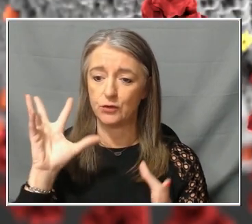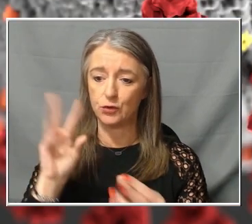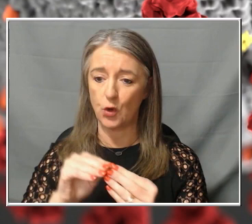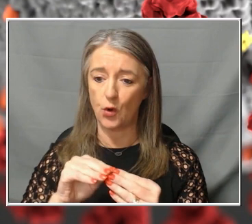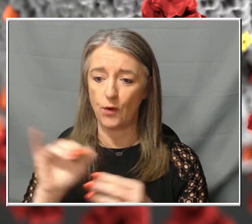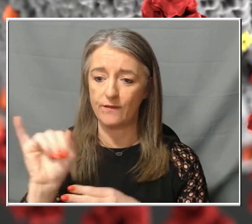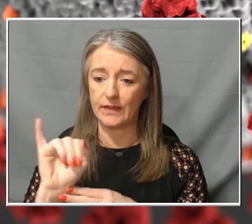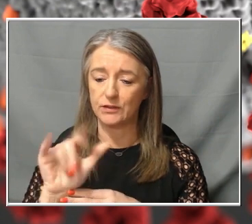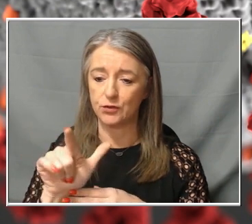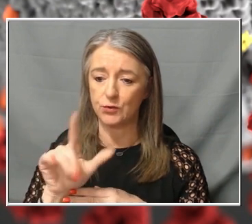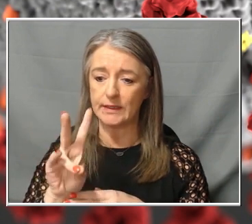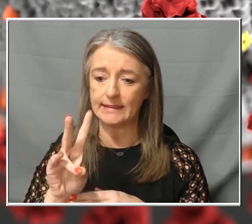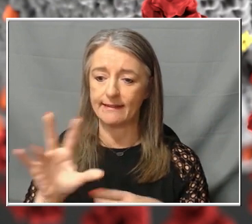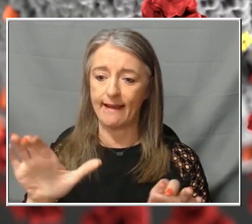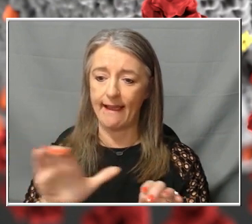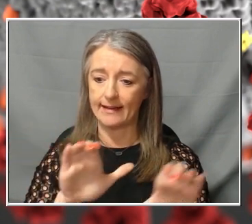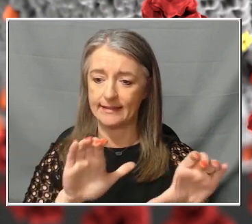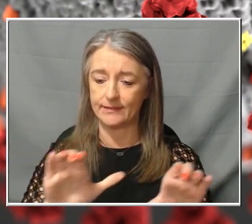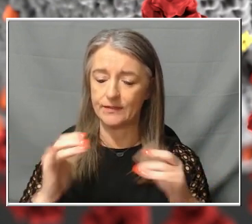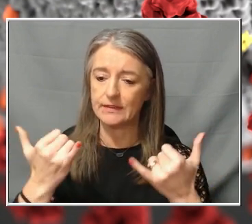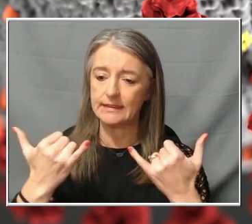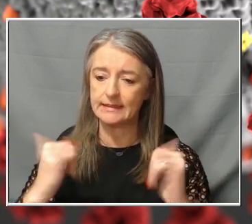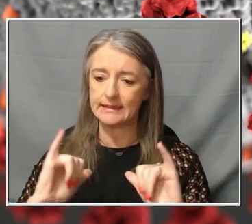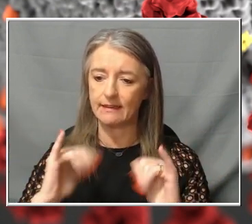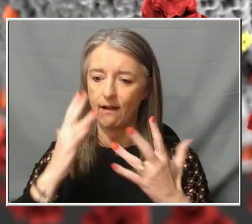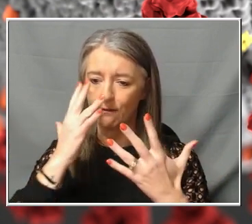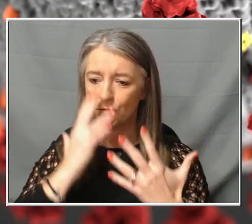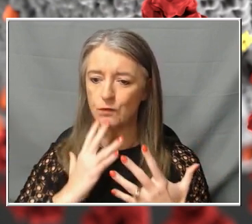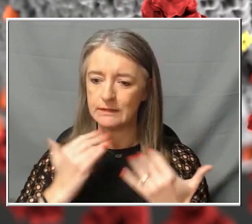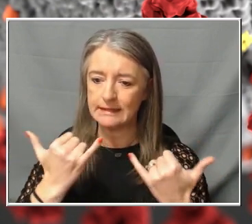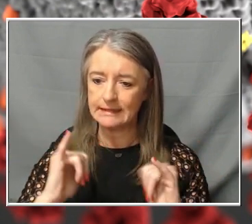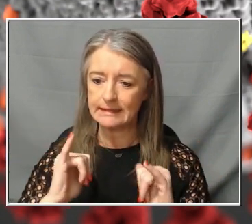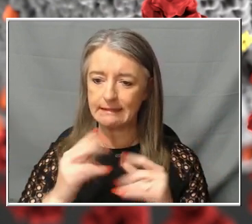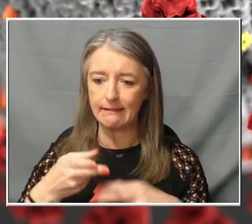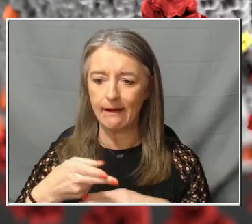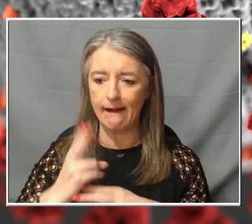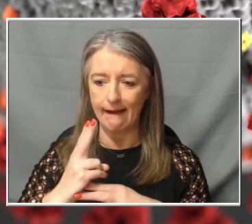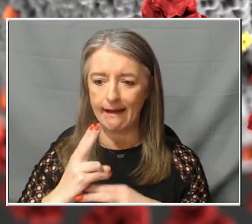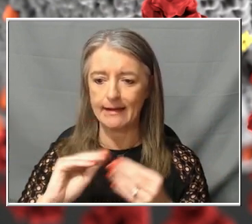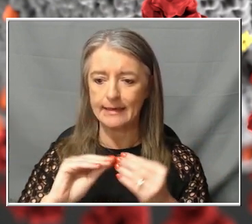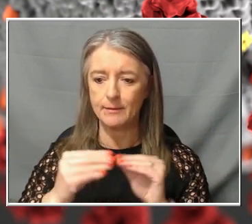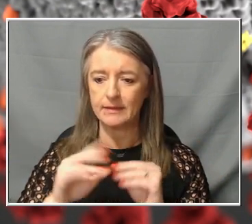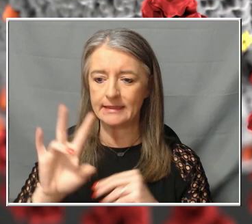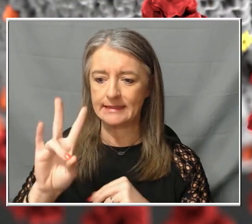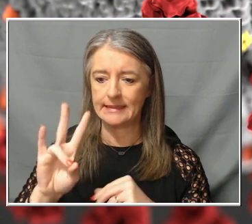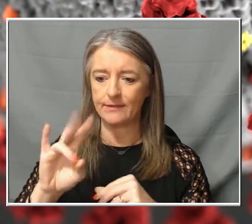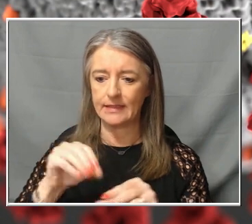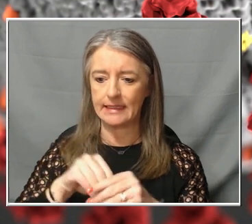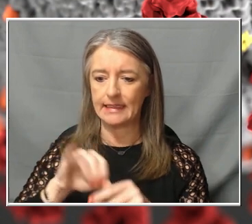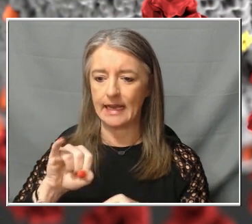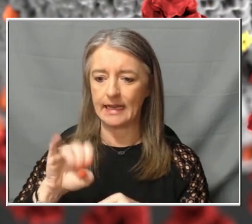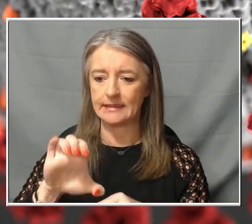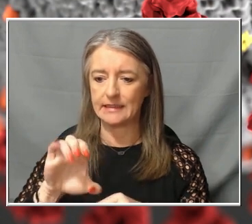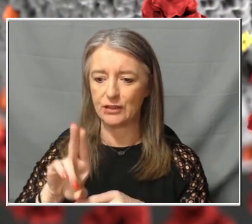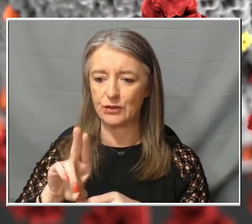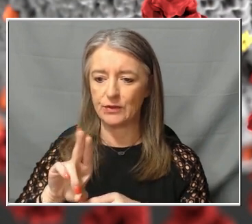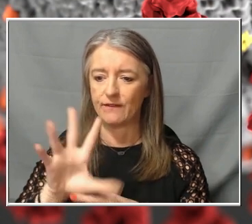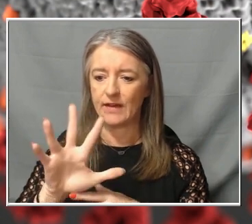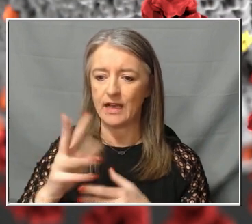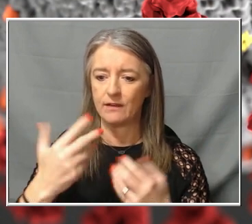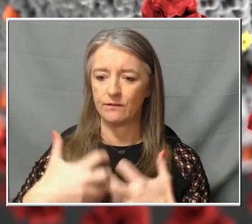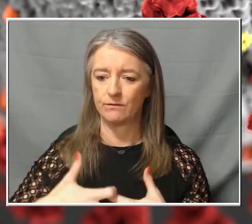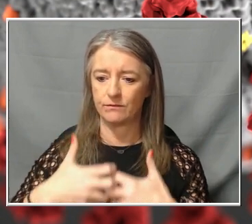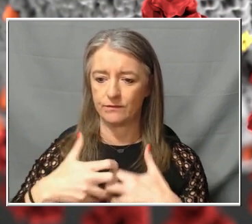27 are active, so still, unfortunately, still quite high, 7 in the ICU and 5 on the ventilator, so a